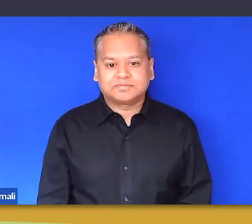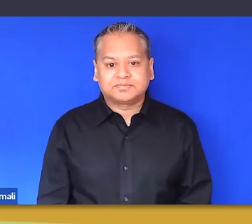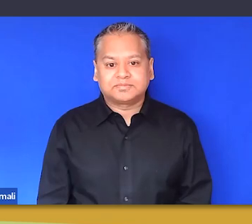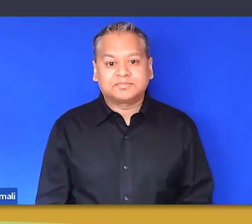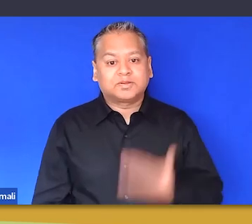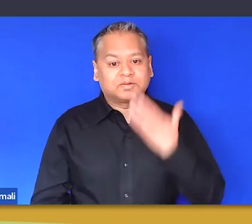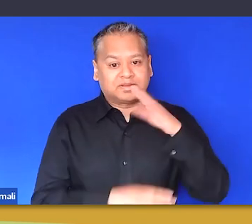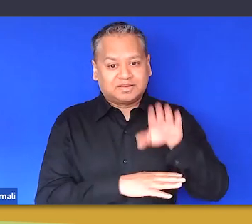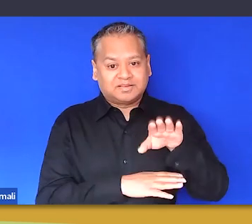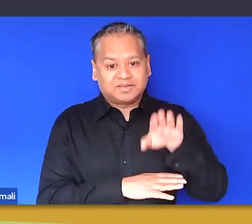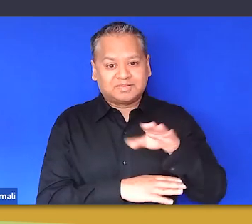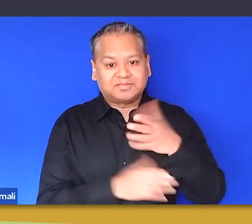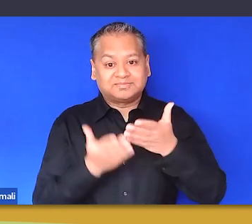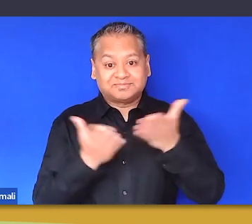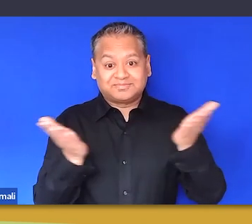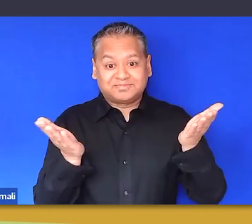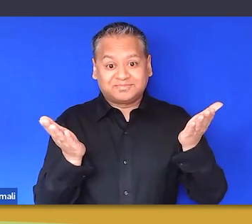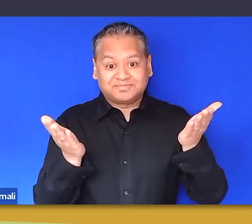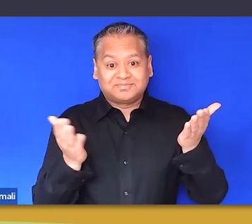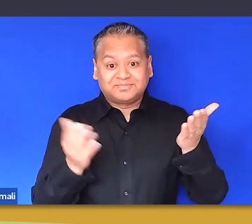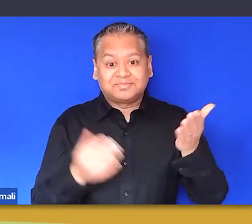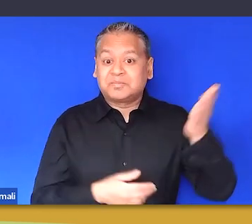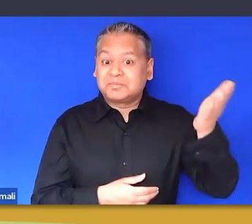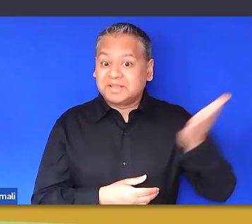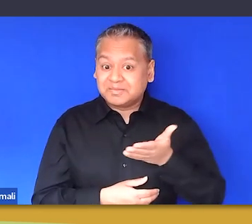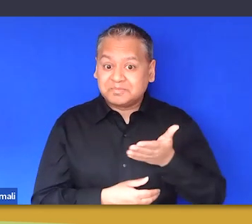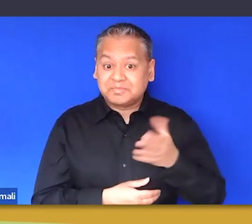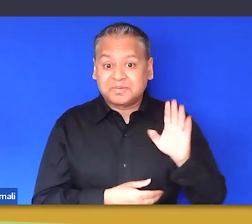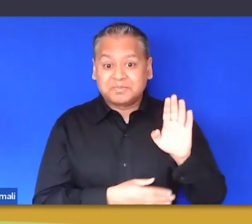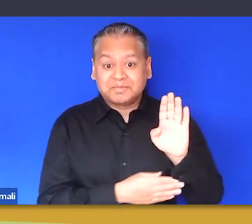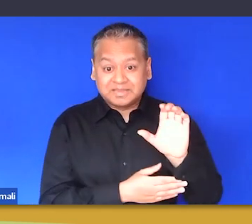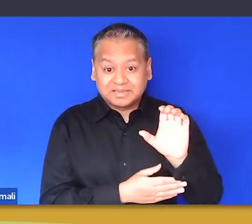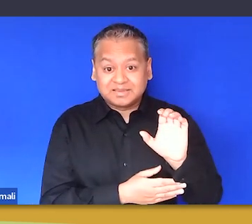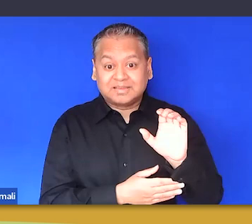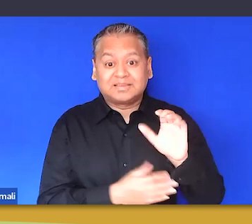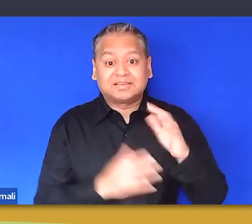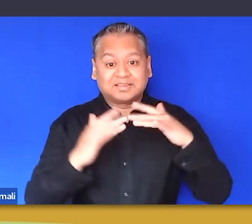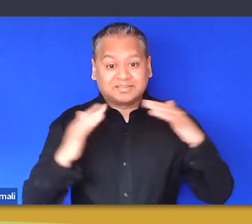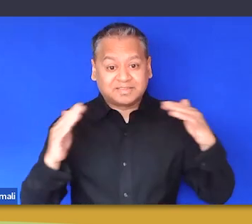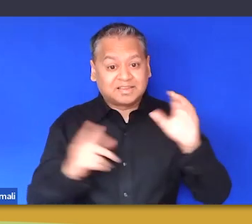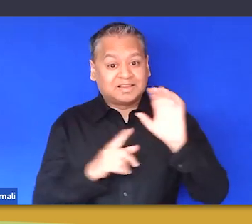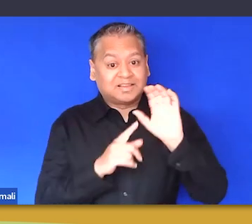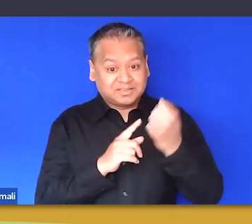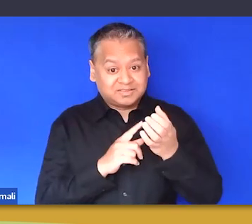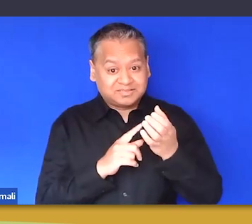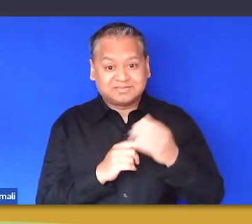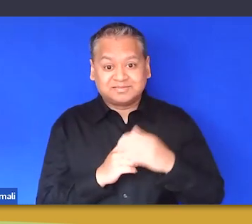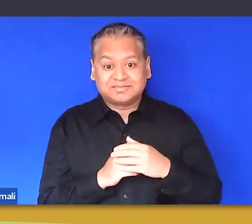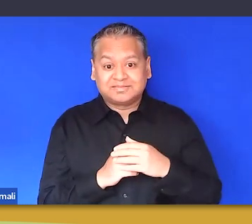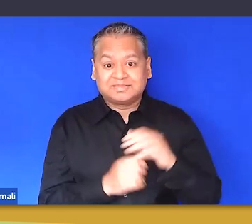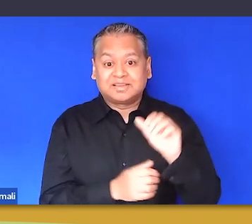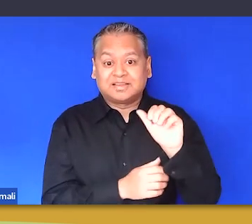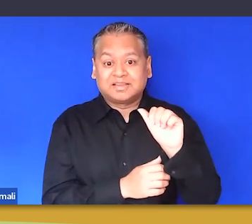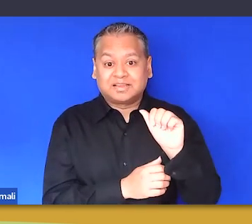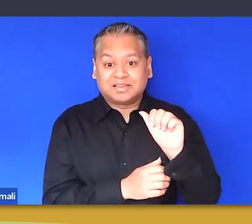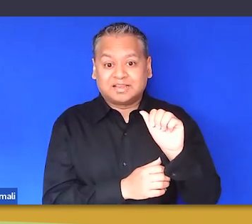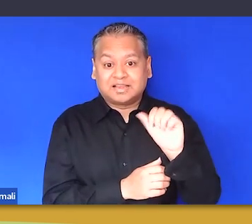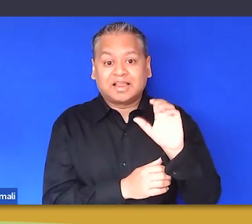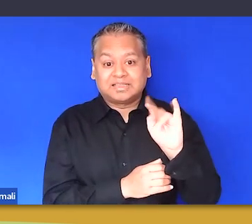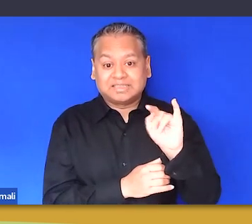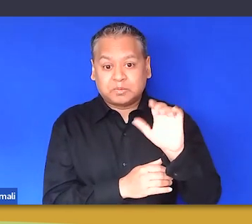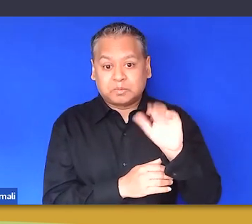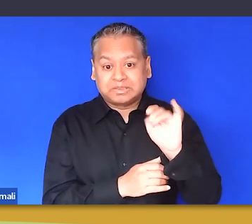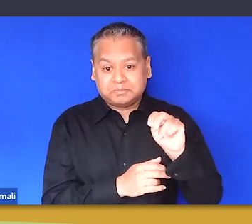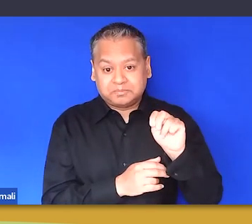Good afternoon, everyone, and welcome to BC's Multiculturalism and Anti-Racism Awards. My name is Hassan Alam, and I am a member of